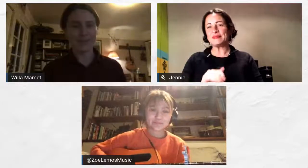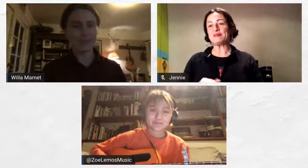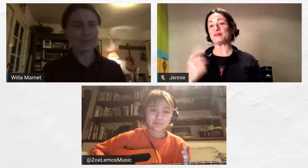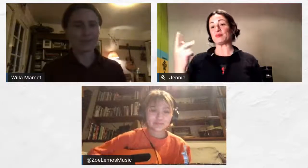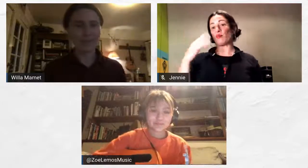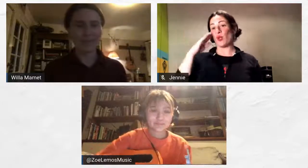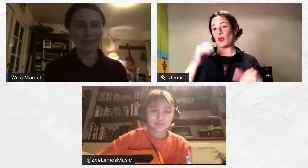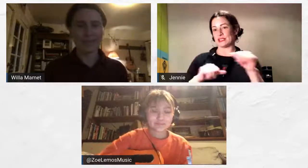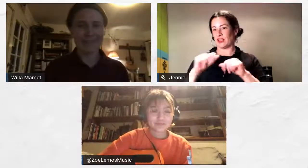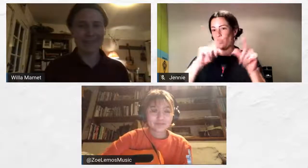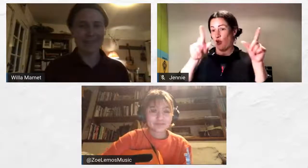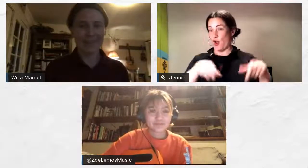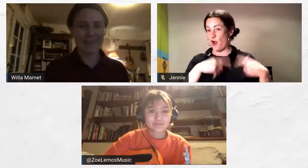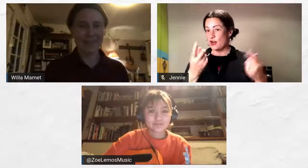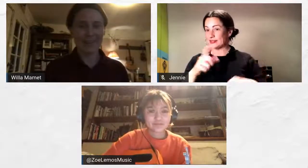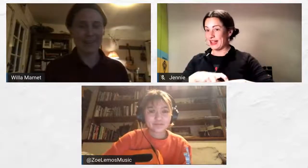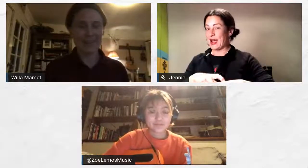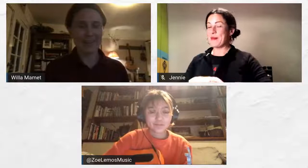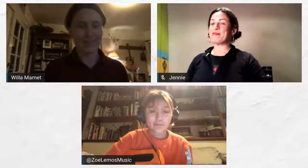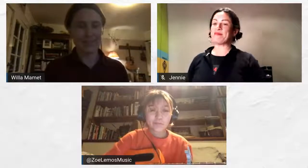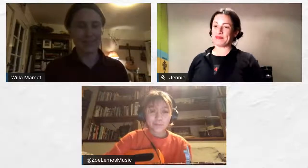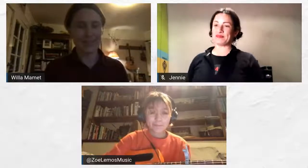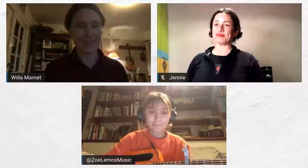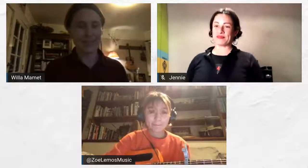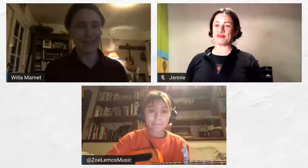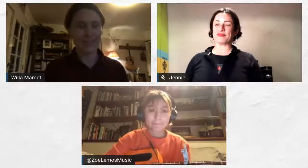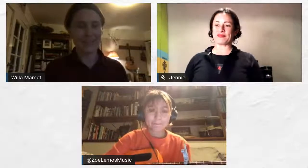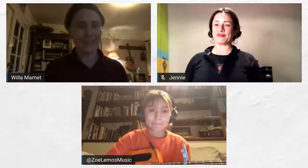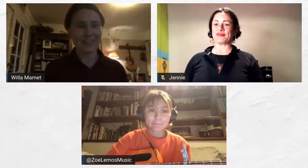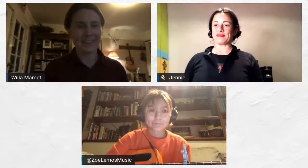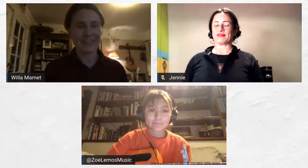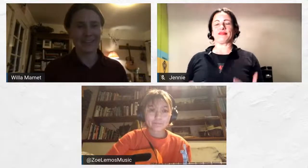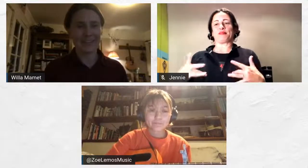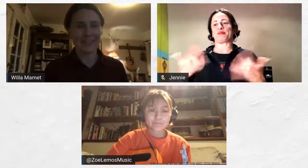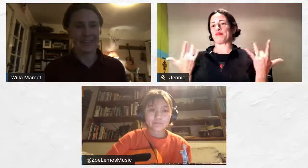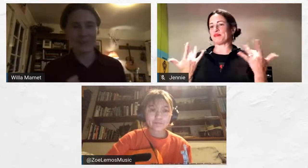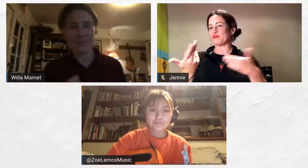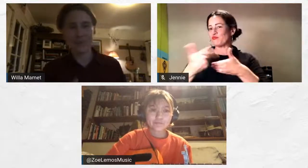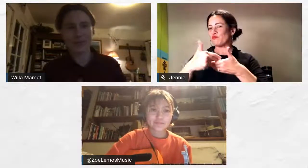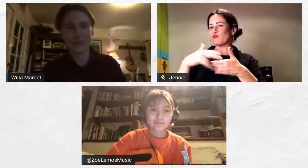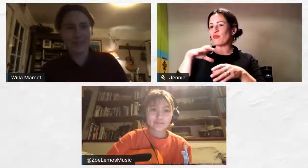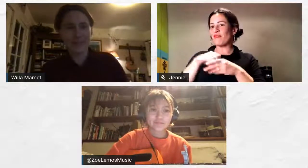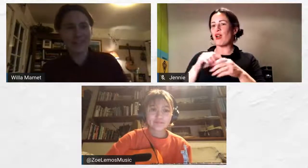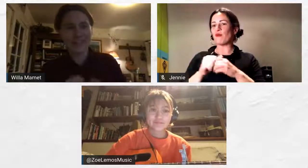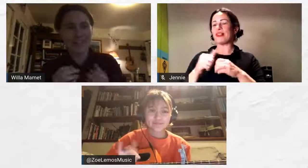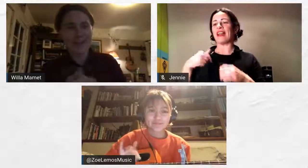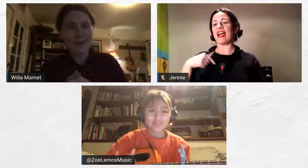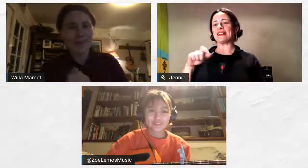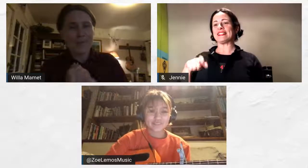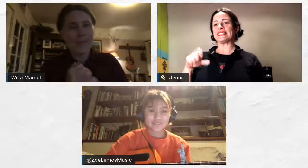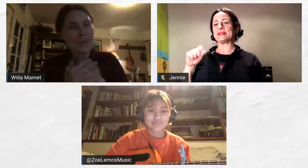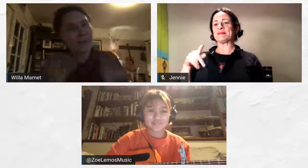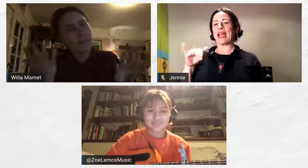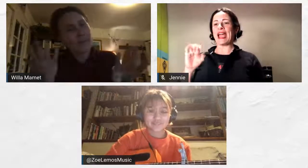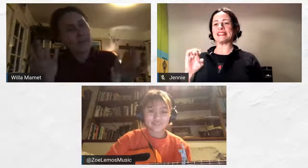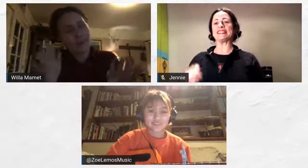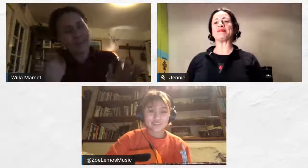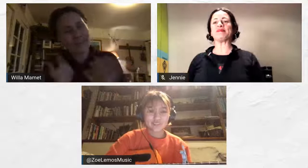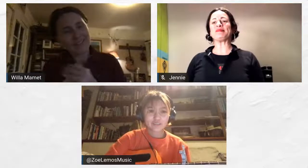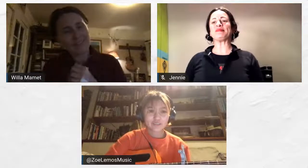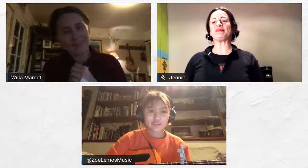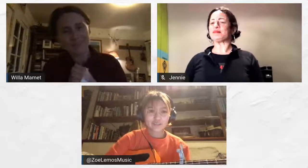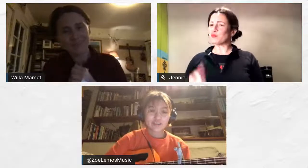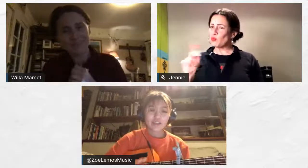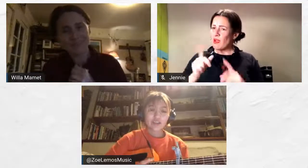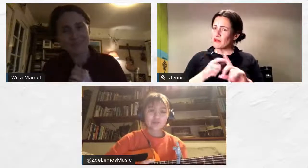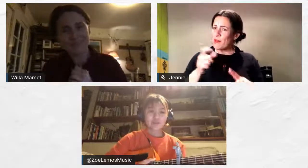known each other for a really, really long time, and I'm just absolutely delighted that you're here to make music with I Need Space. Where are you